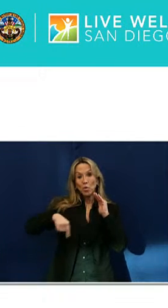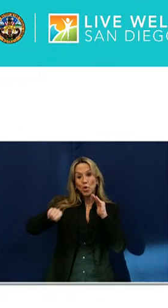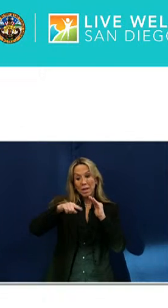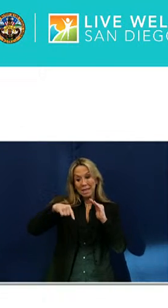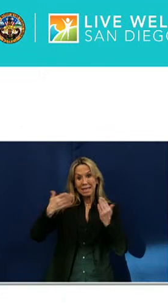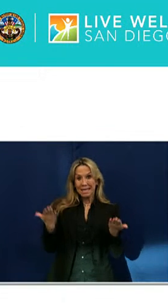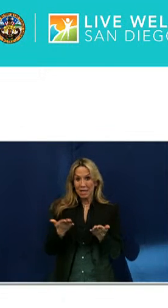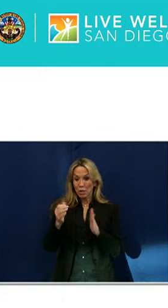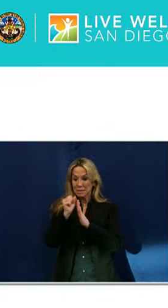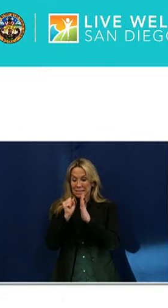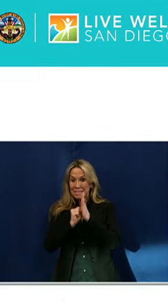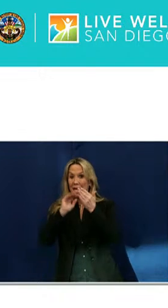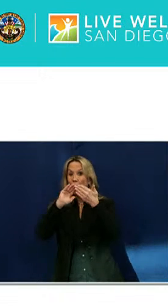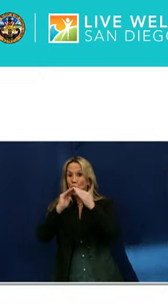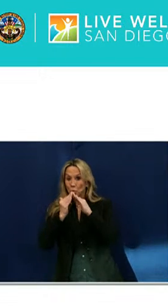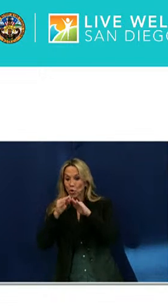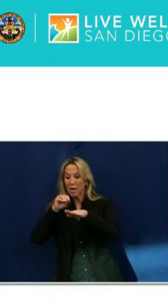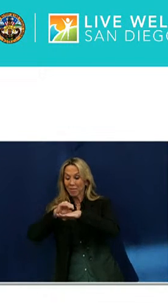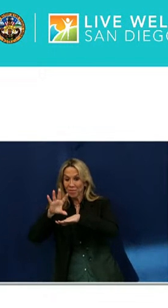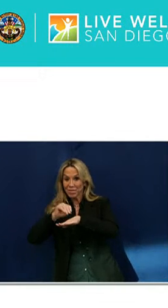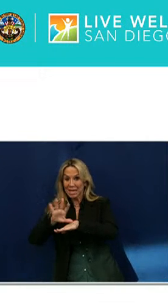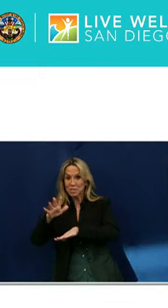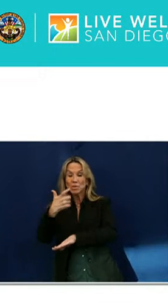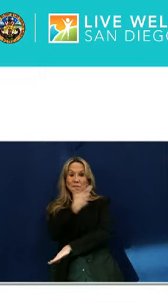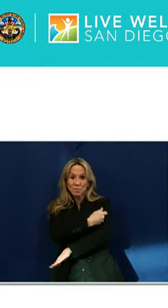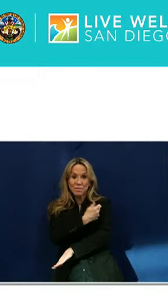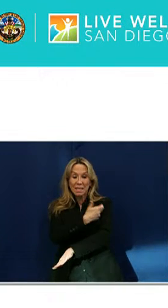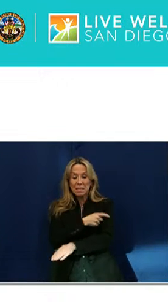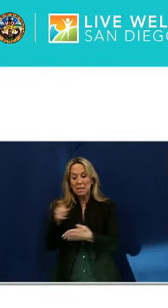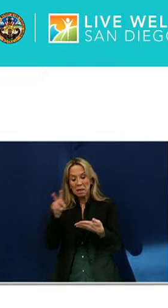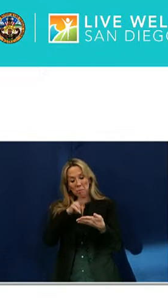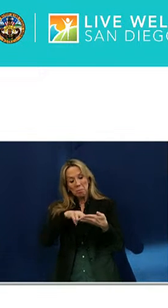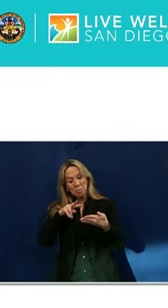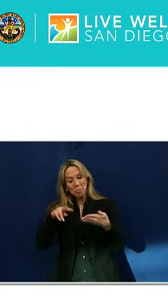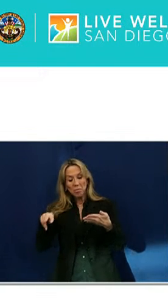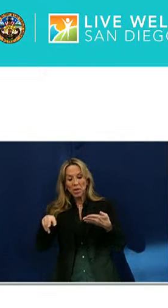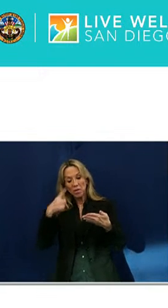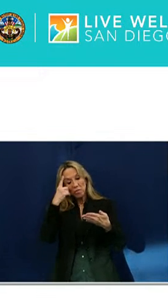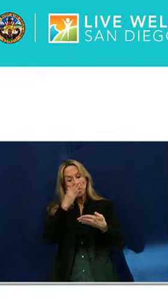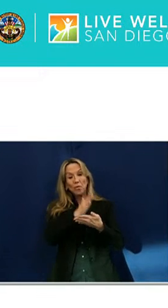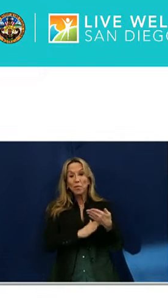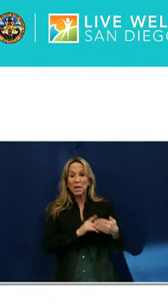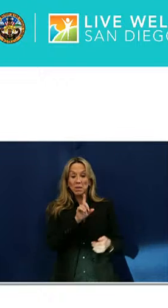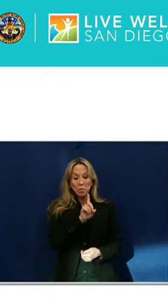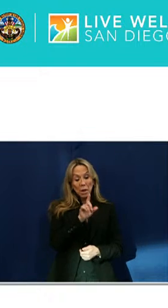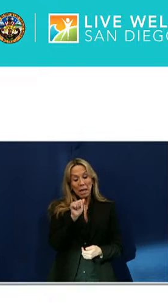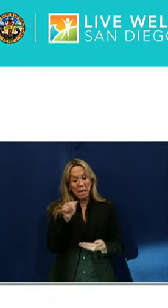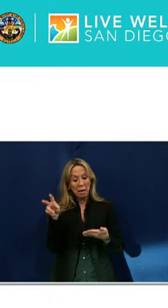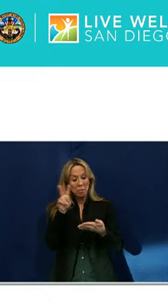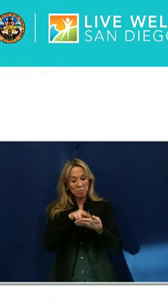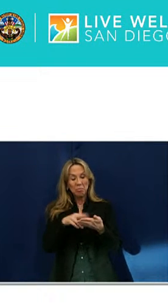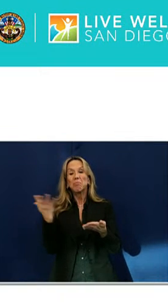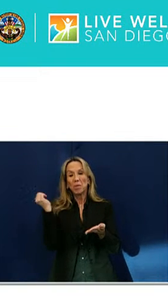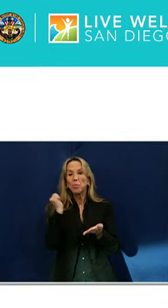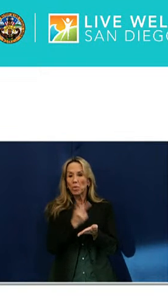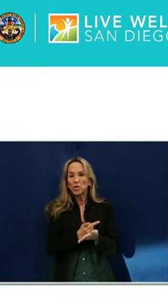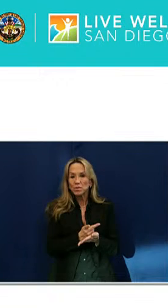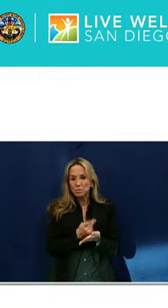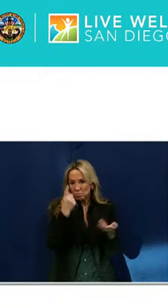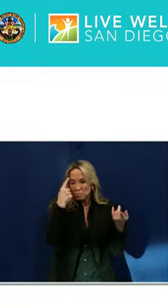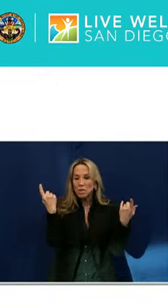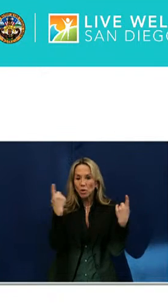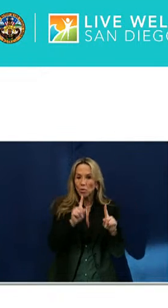Advisory Vaccine Committee reviewed the federal recommendations for Phase 1A and approved and agreed